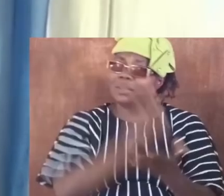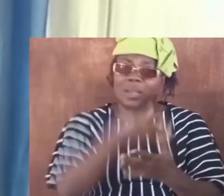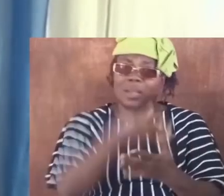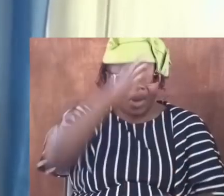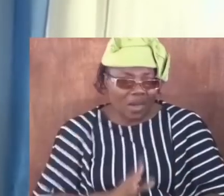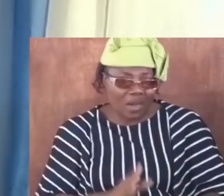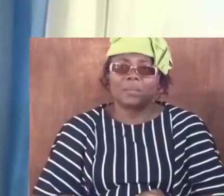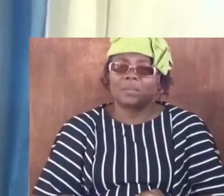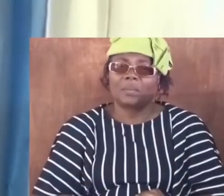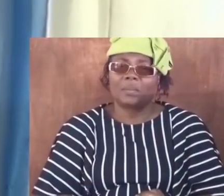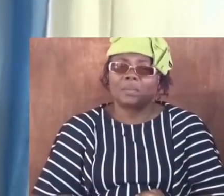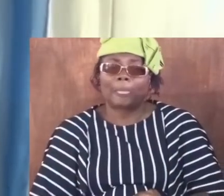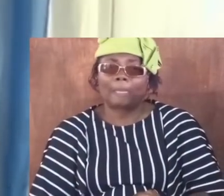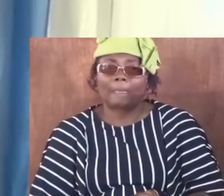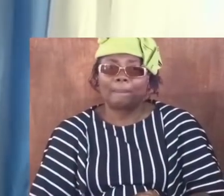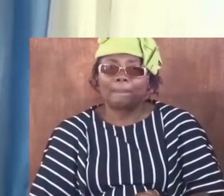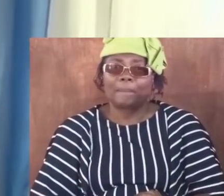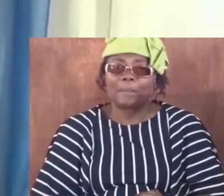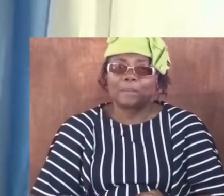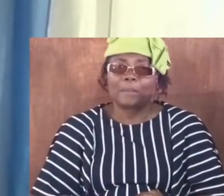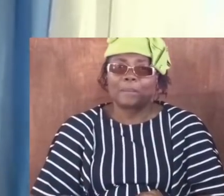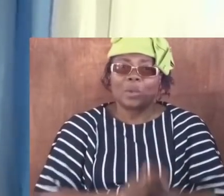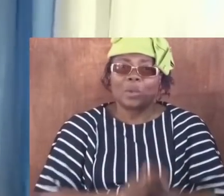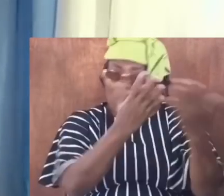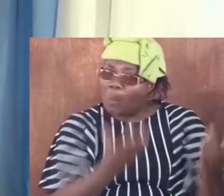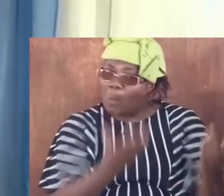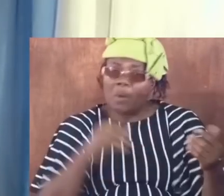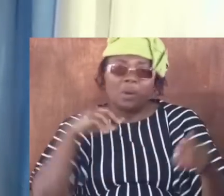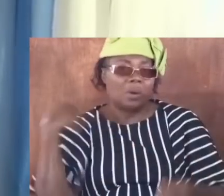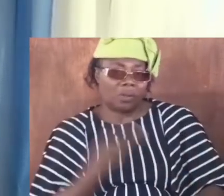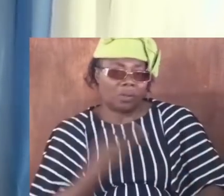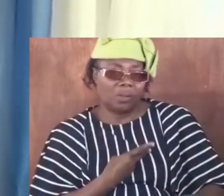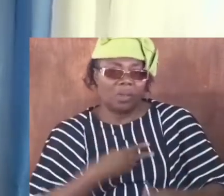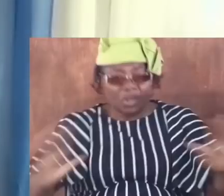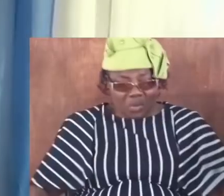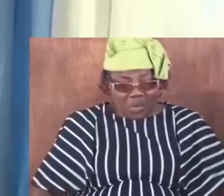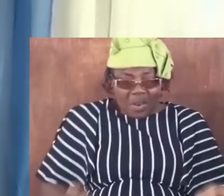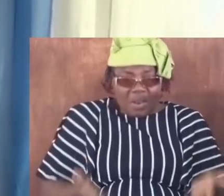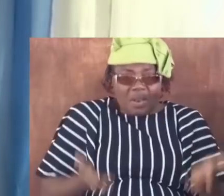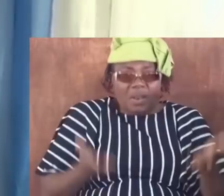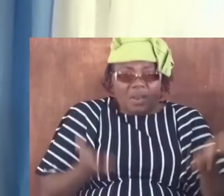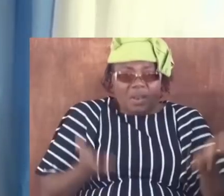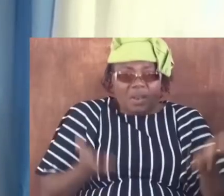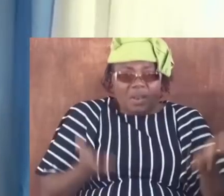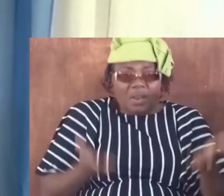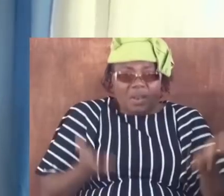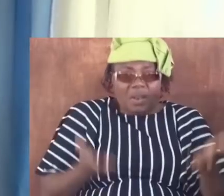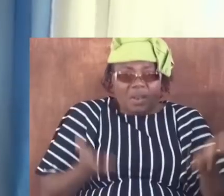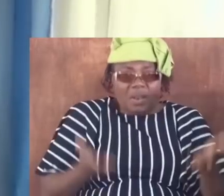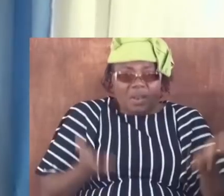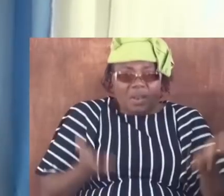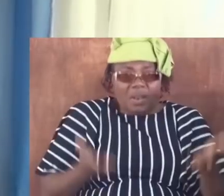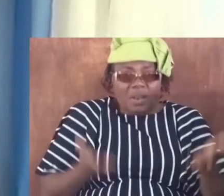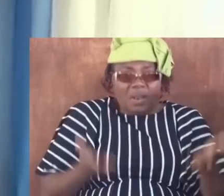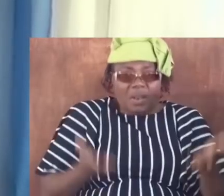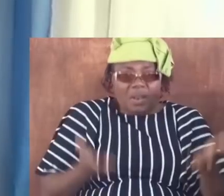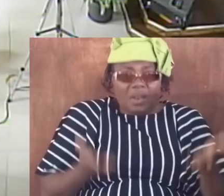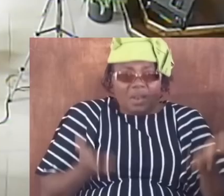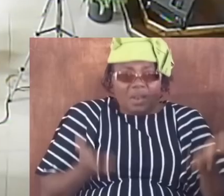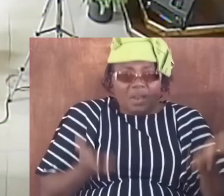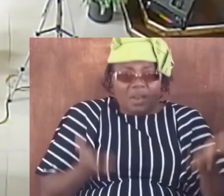in Jesus' name. And I want us to lift our face. Come on, we put our hands together and give the Lord a clap offering of praise. So God bless